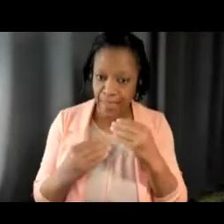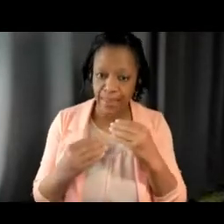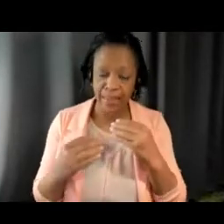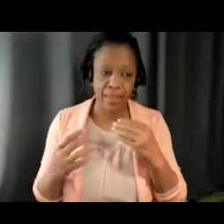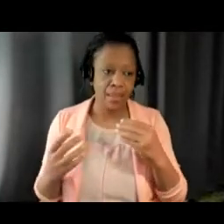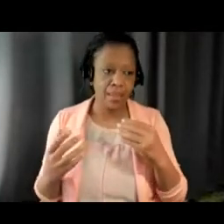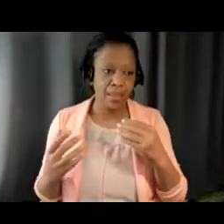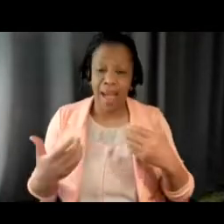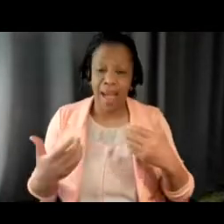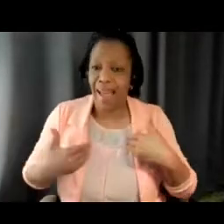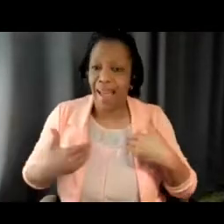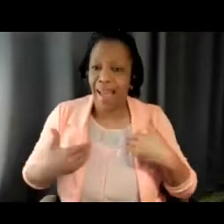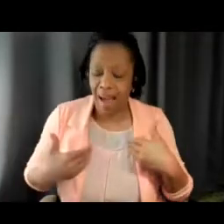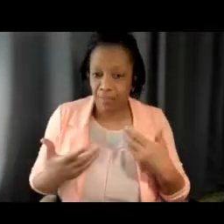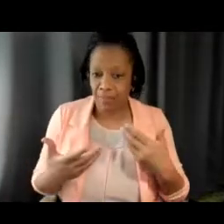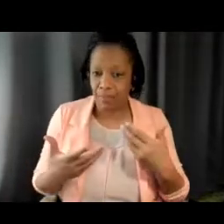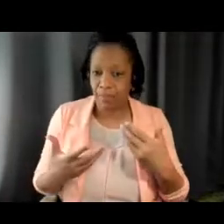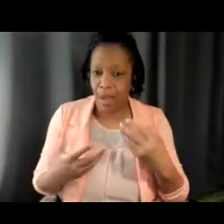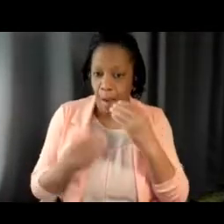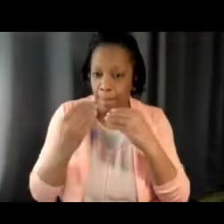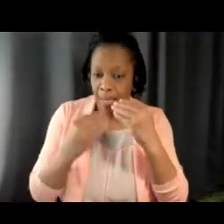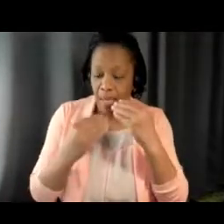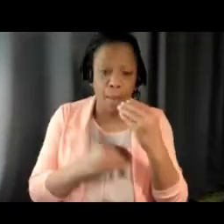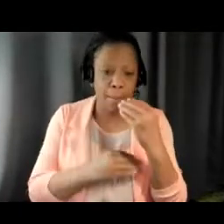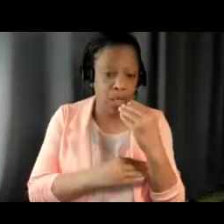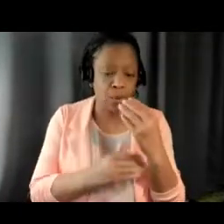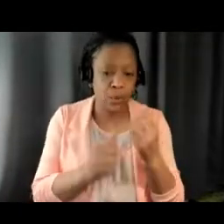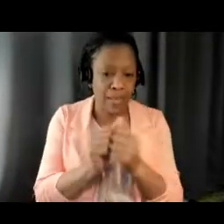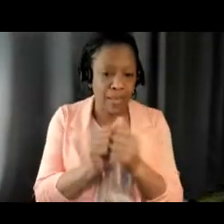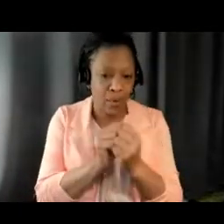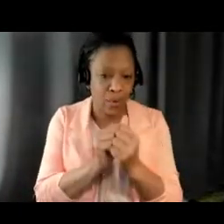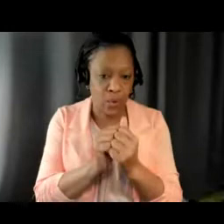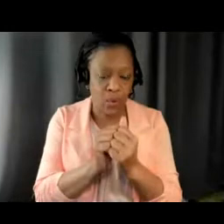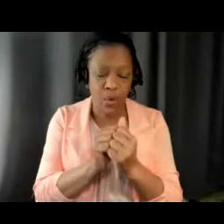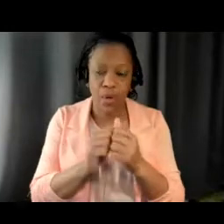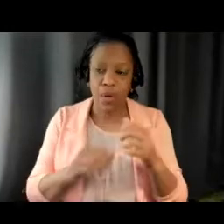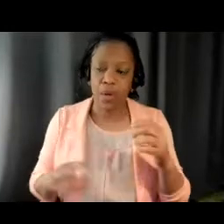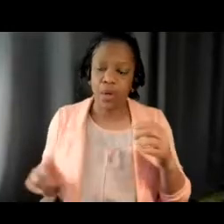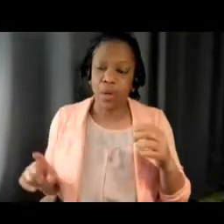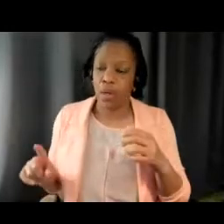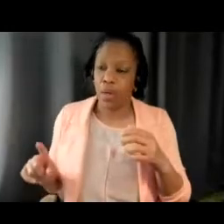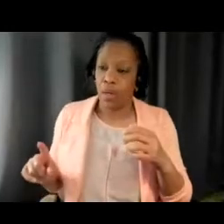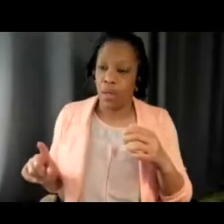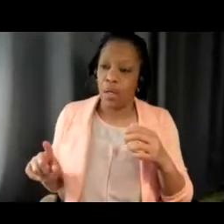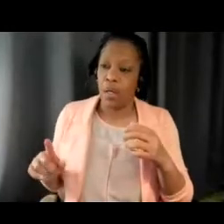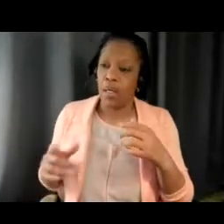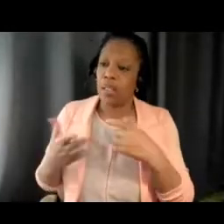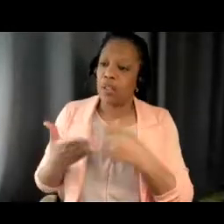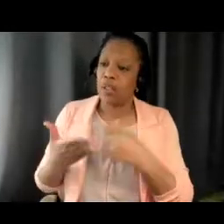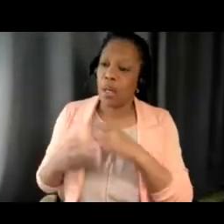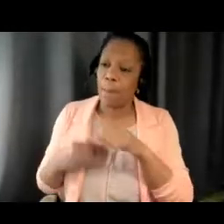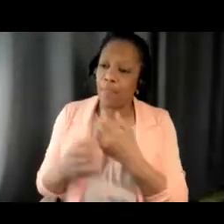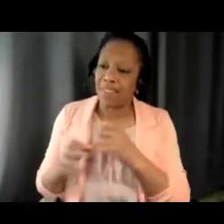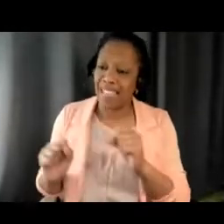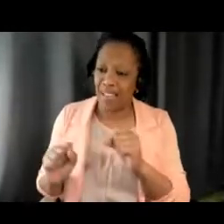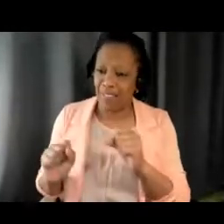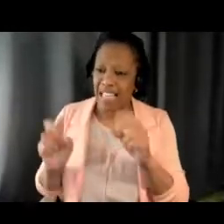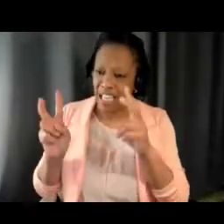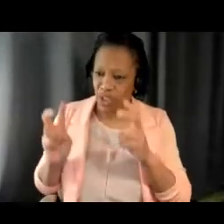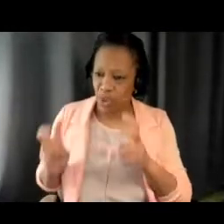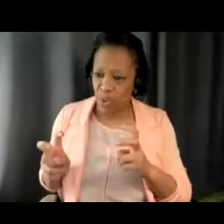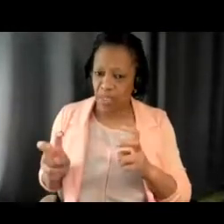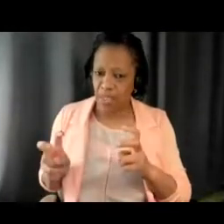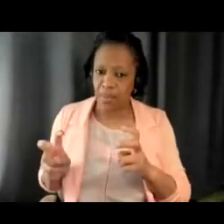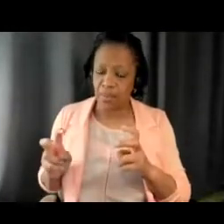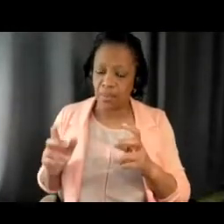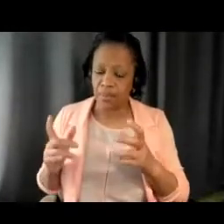a meal together. And Ms. Butler, one other thing that you said that really resonated with me is talking about the safety of the stores. Yeah. So again, when we're talking about